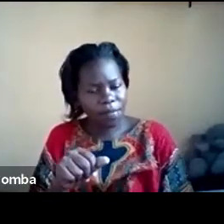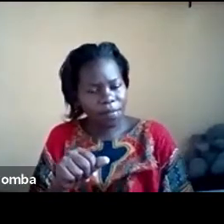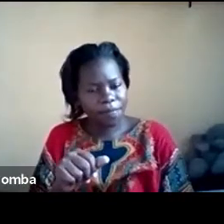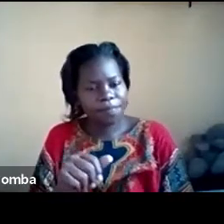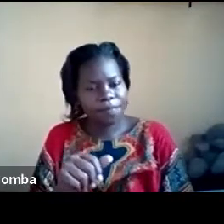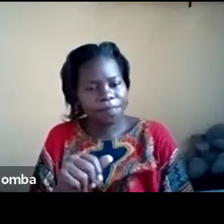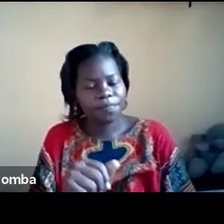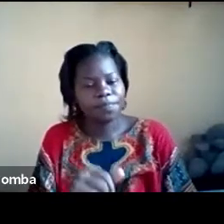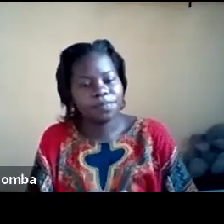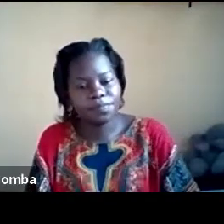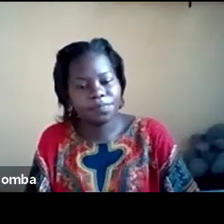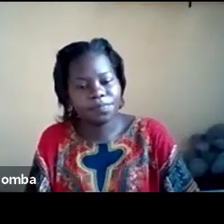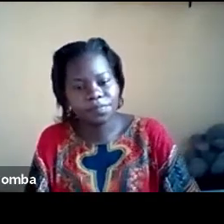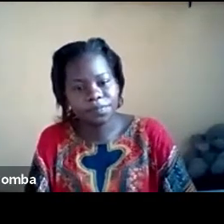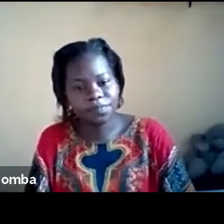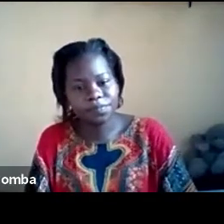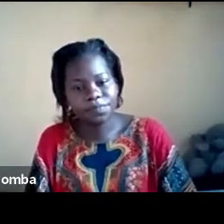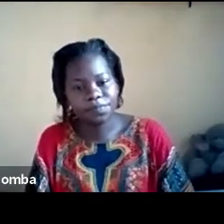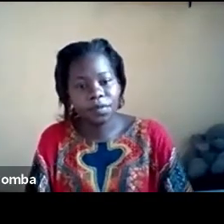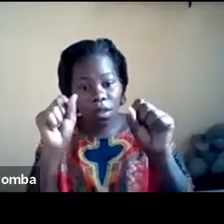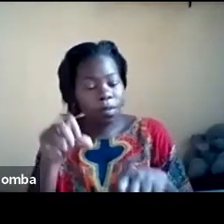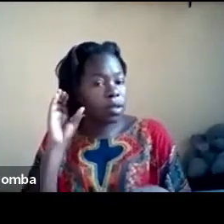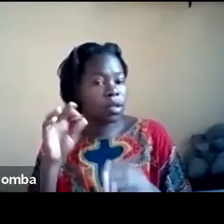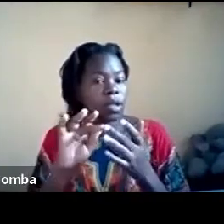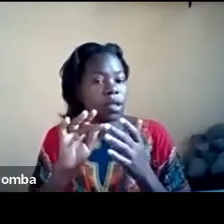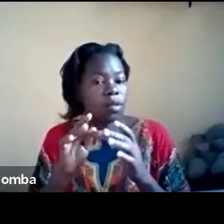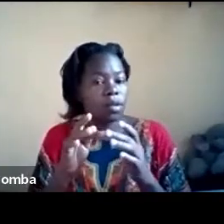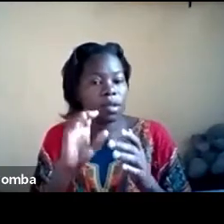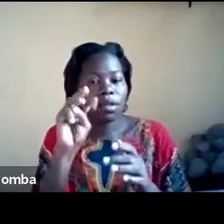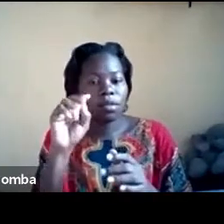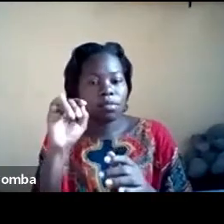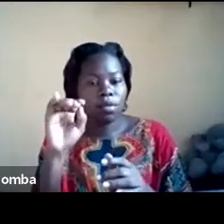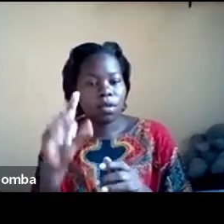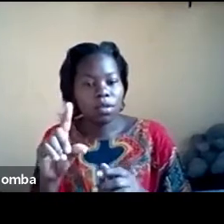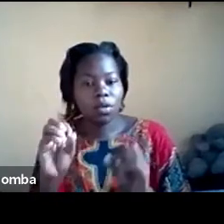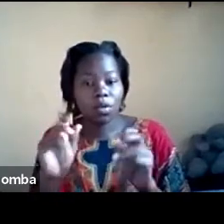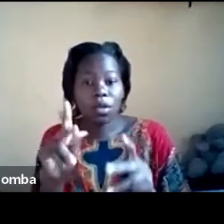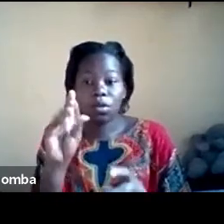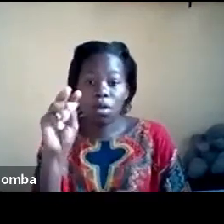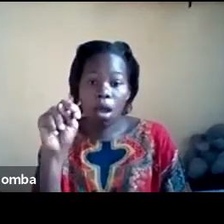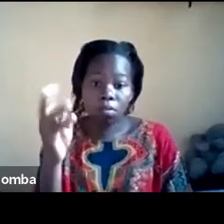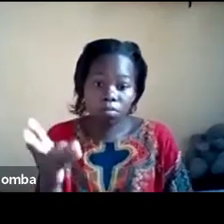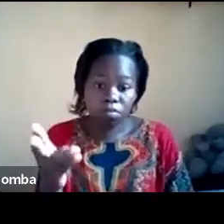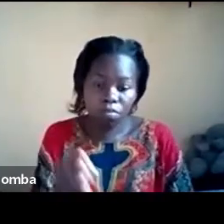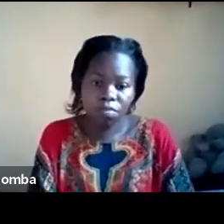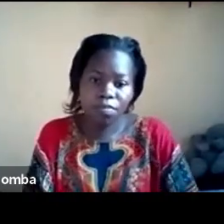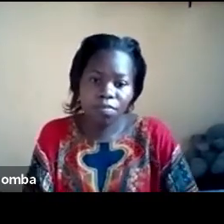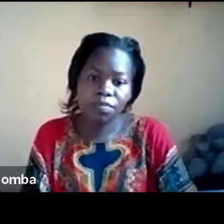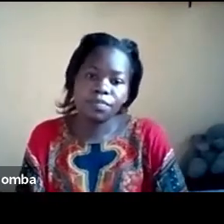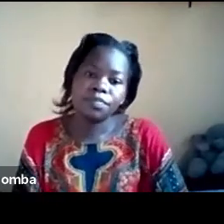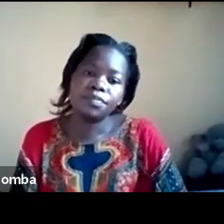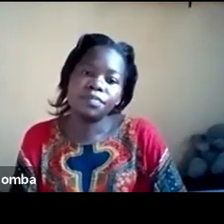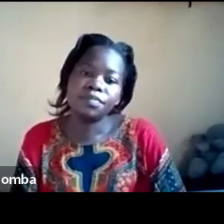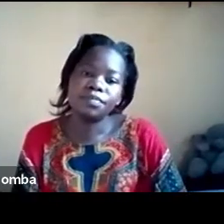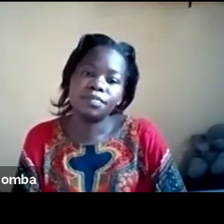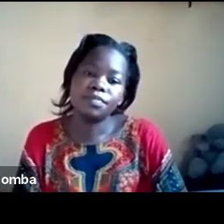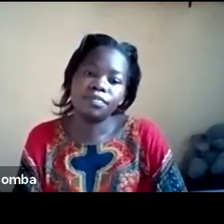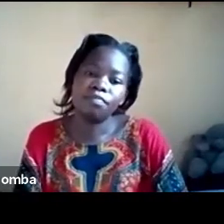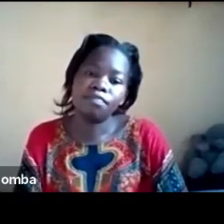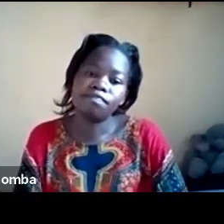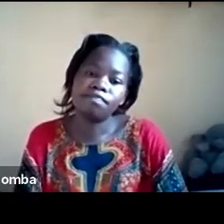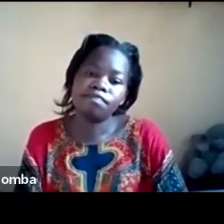Yes, you should have had an email. Oh, fantastic. Good to see you, Don. Don, this is a better, at